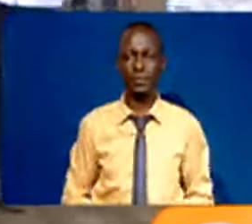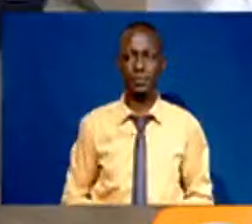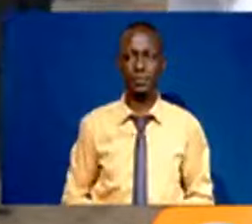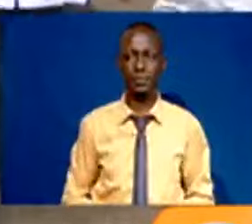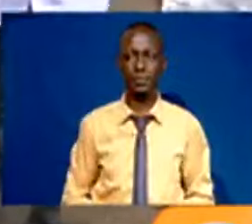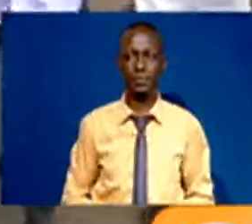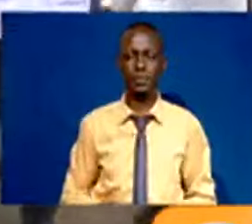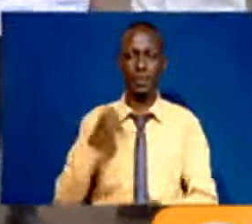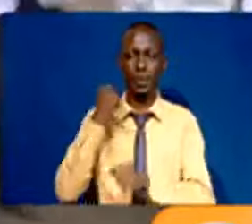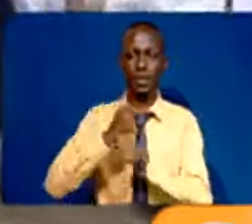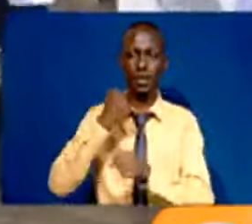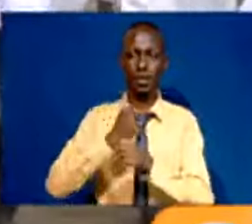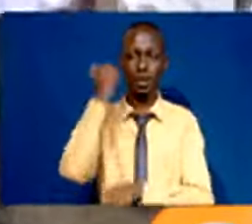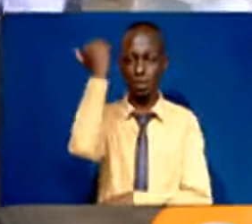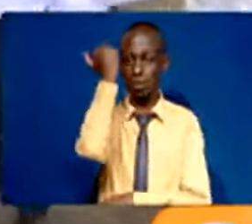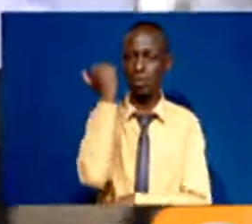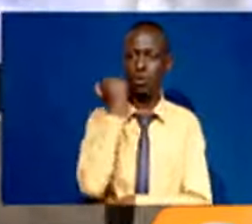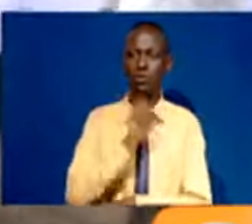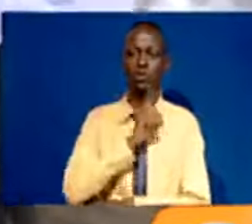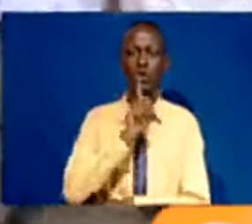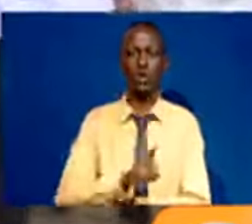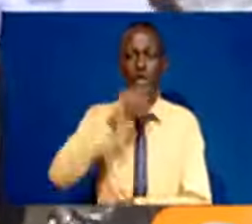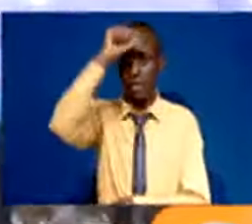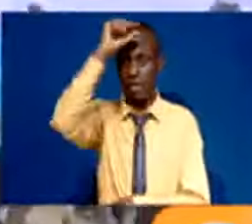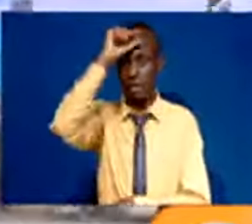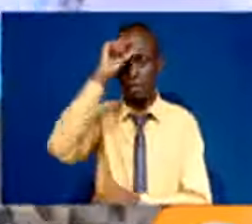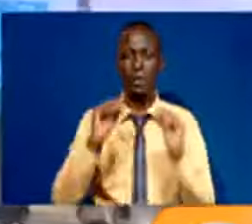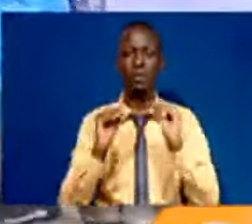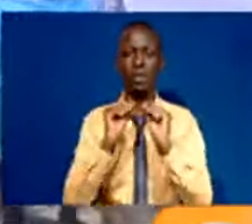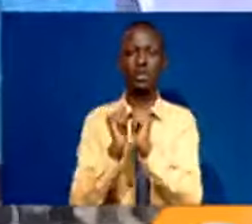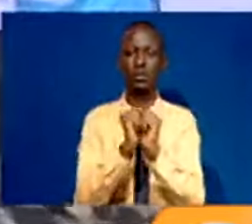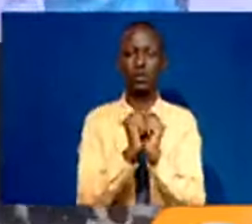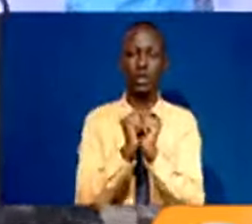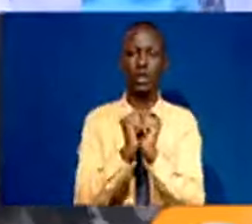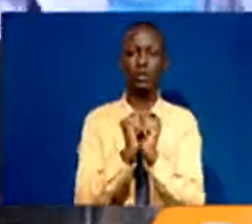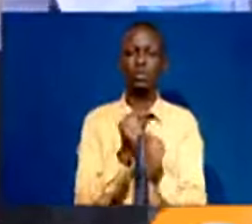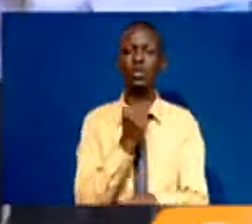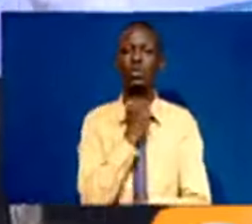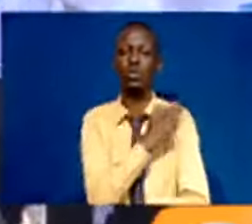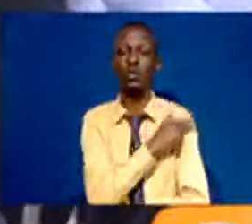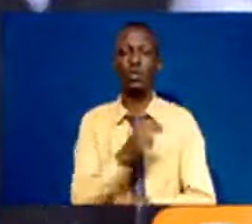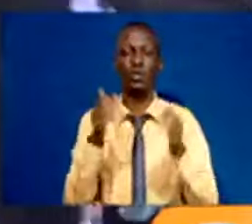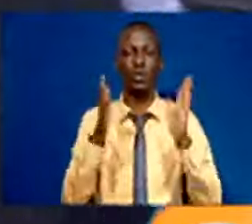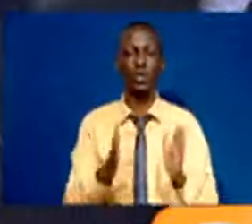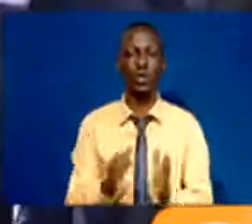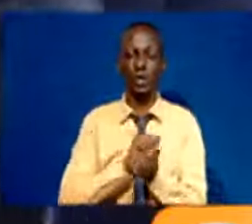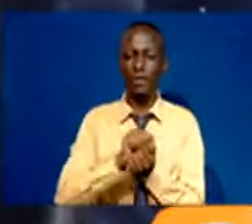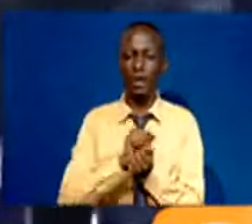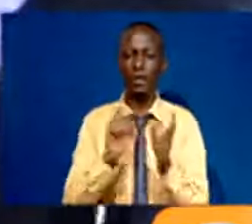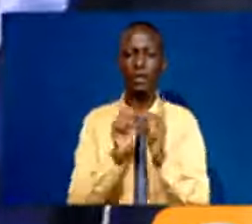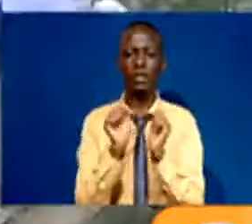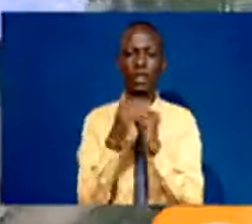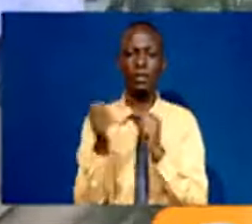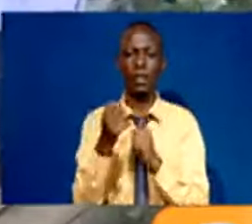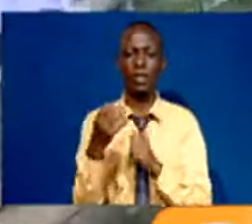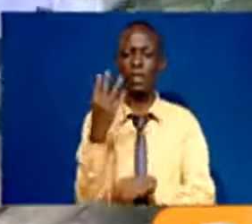The Employment and Labor Relations Court has directed the government to convene a meeting with the Kenya Medical Pharmacists and Dentists Union by Friday, 19th April,